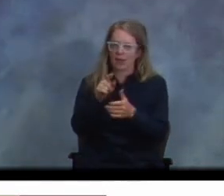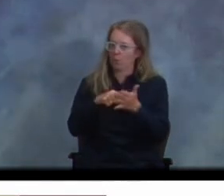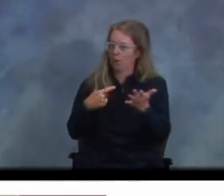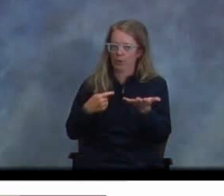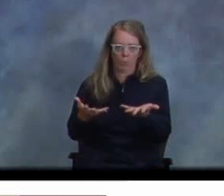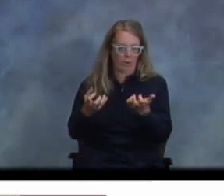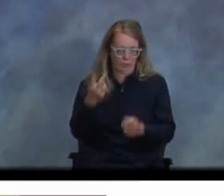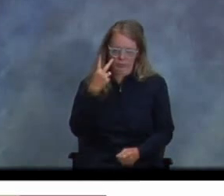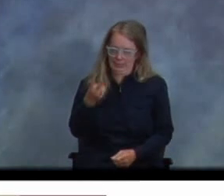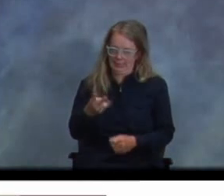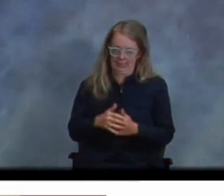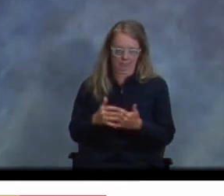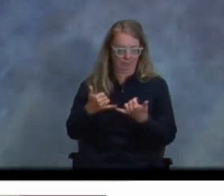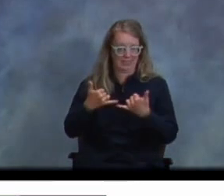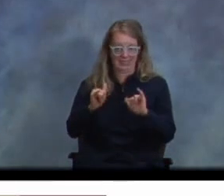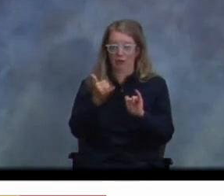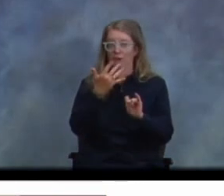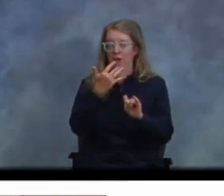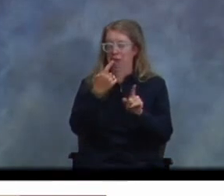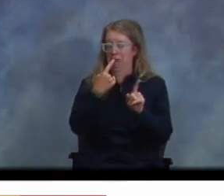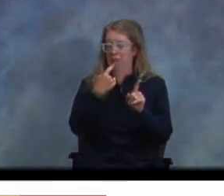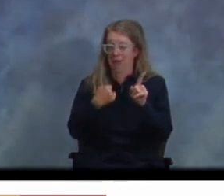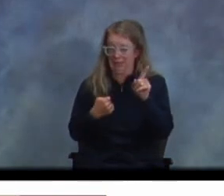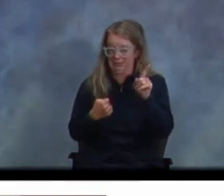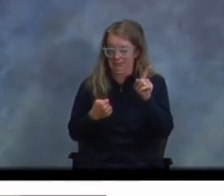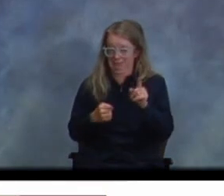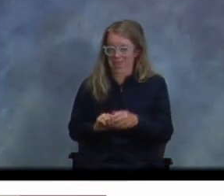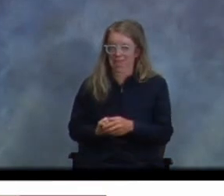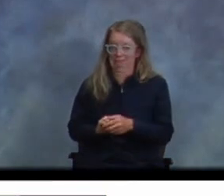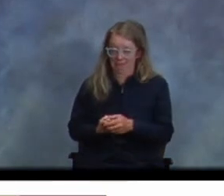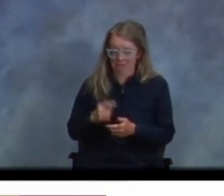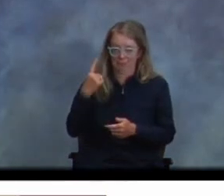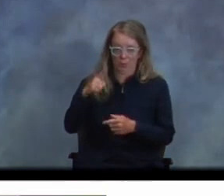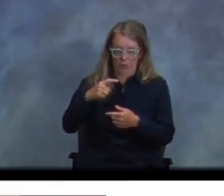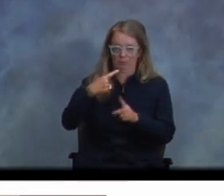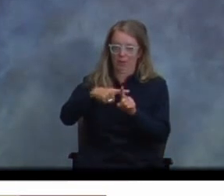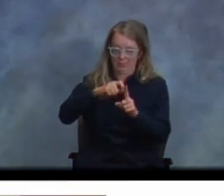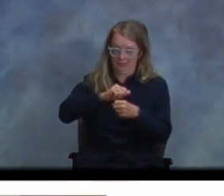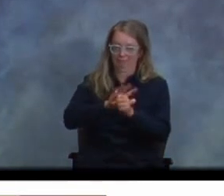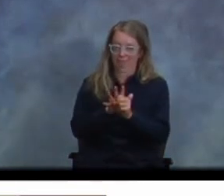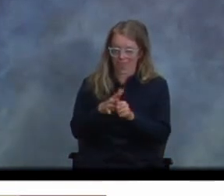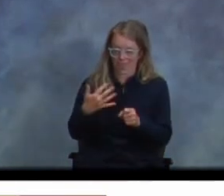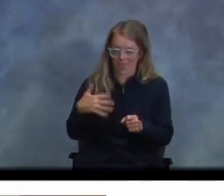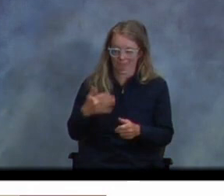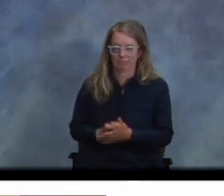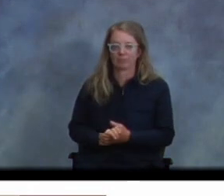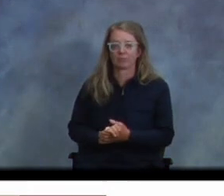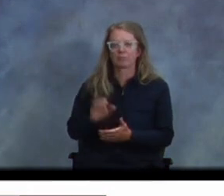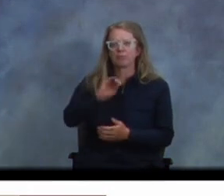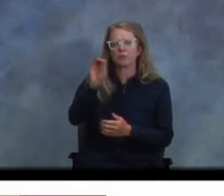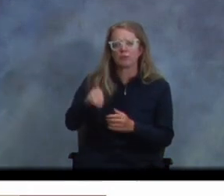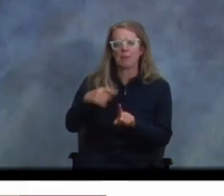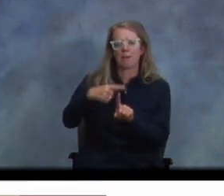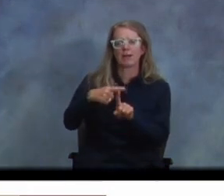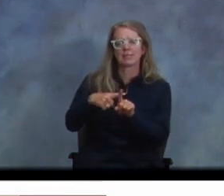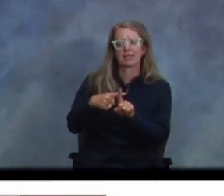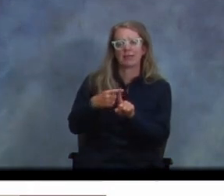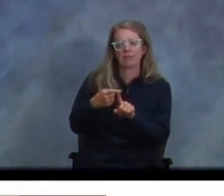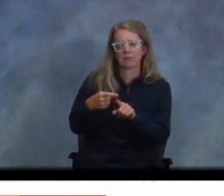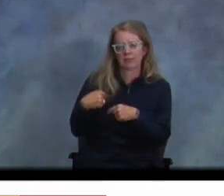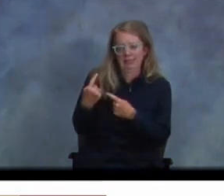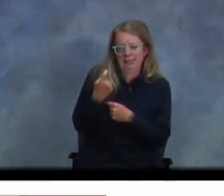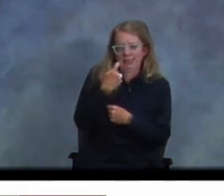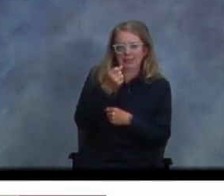see they are still blazing red for cases. Our percent positivity as of yesterday